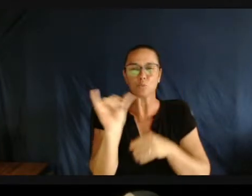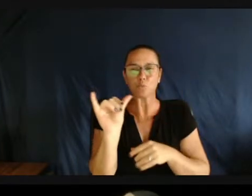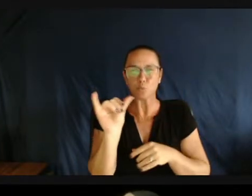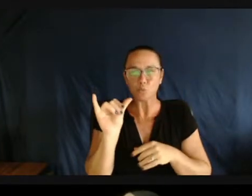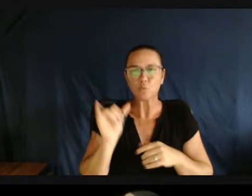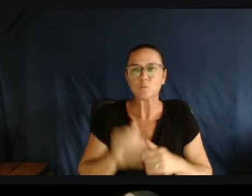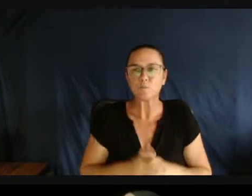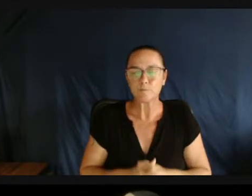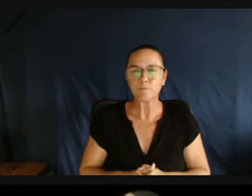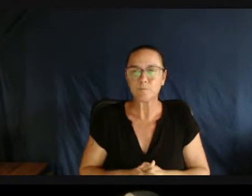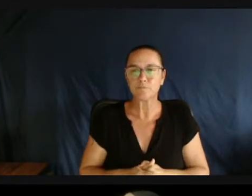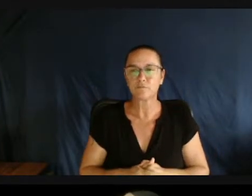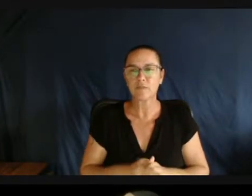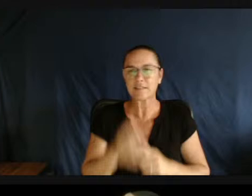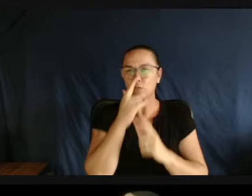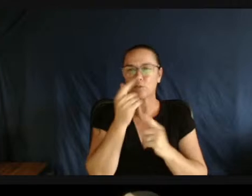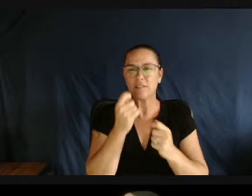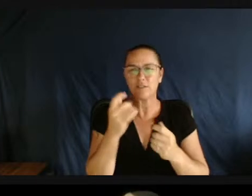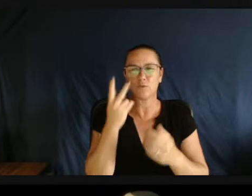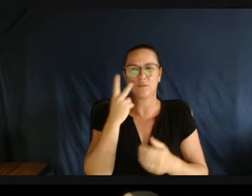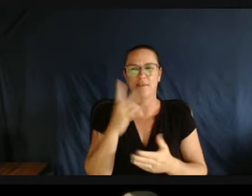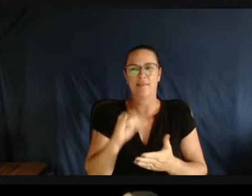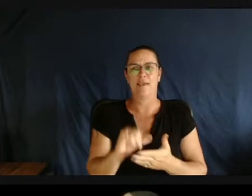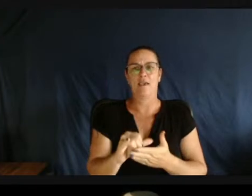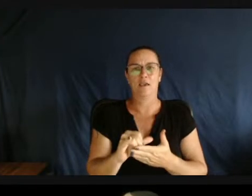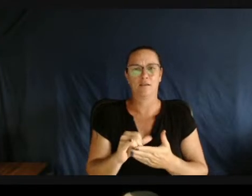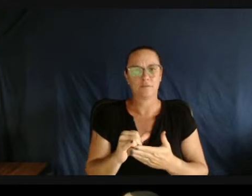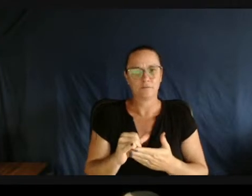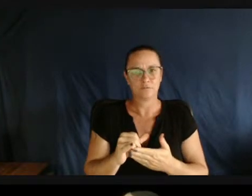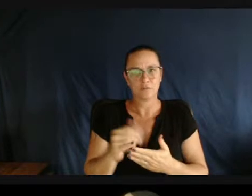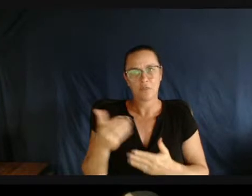added on and visible here as well.